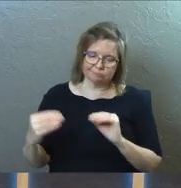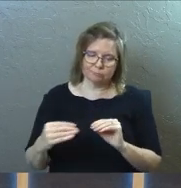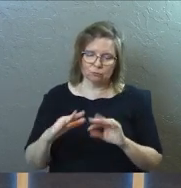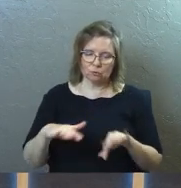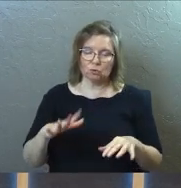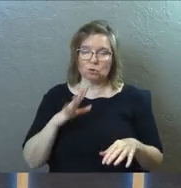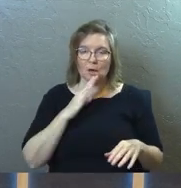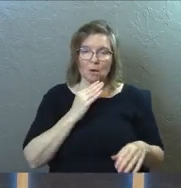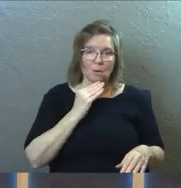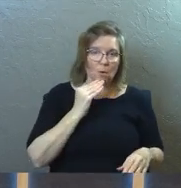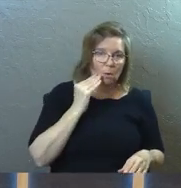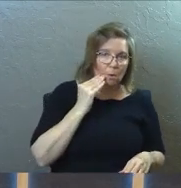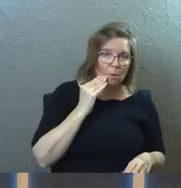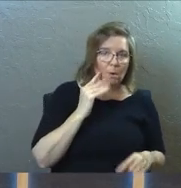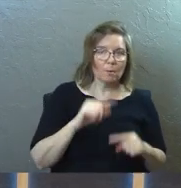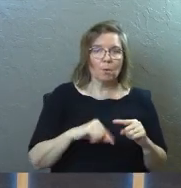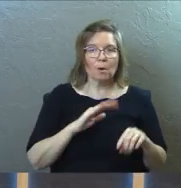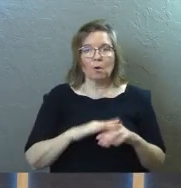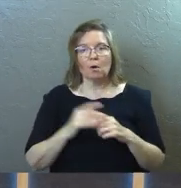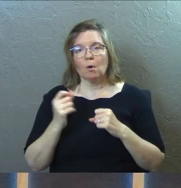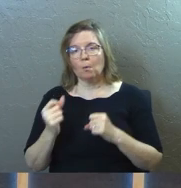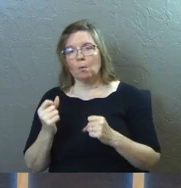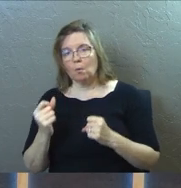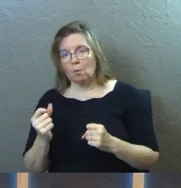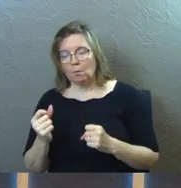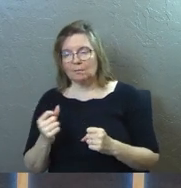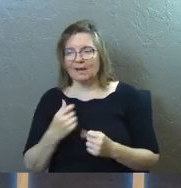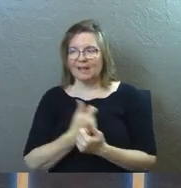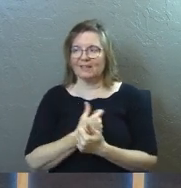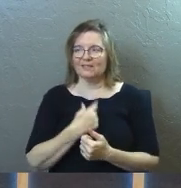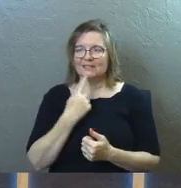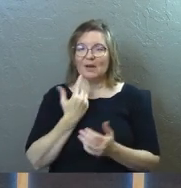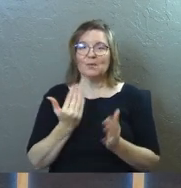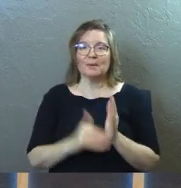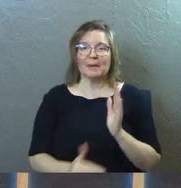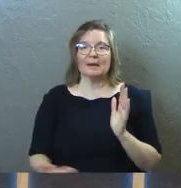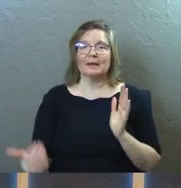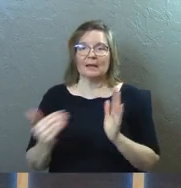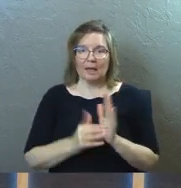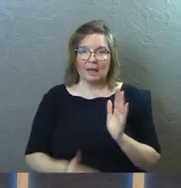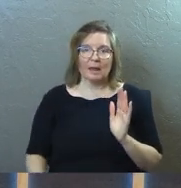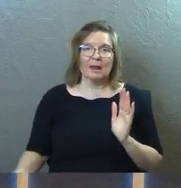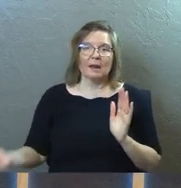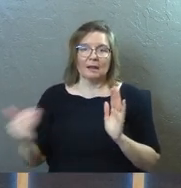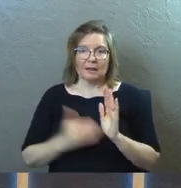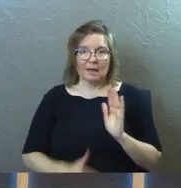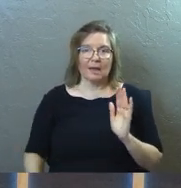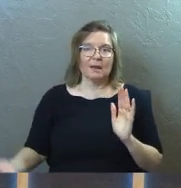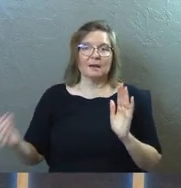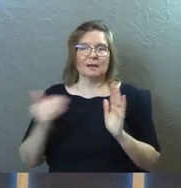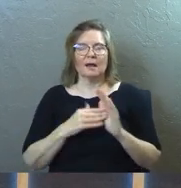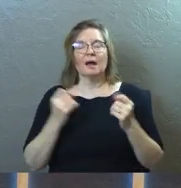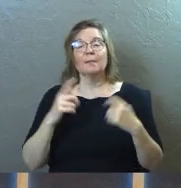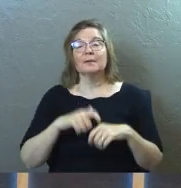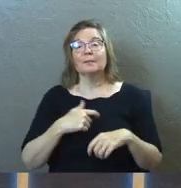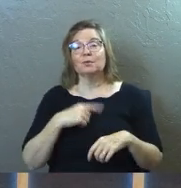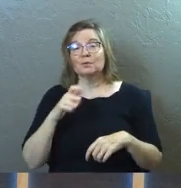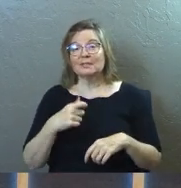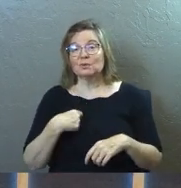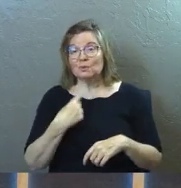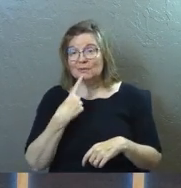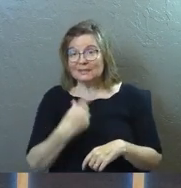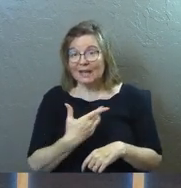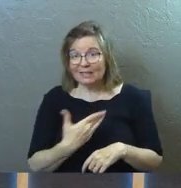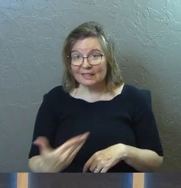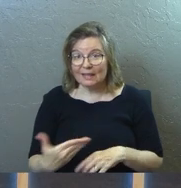about them when you're at home and when you are on the road. I love where it says, repeat them again and again to your children. How many times do you need to